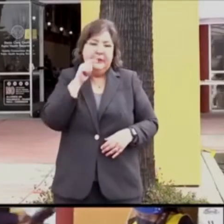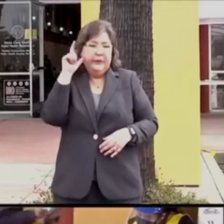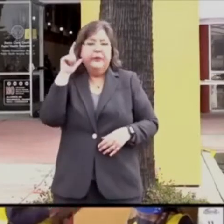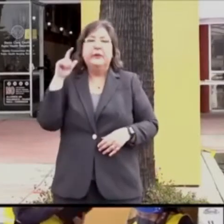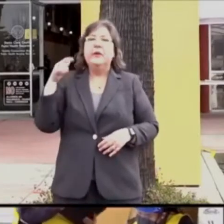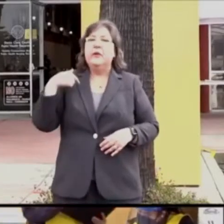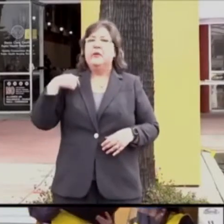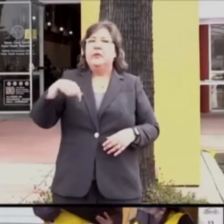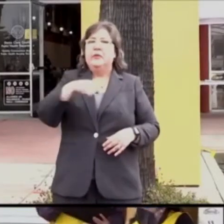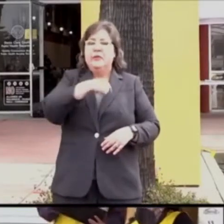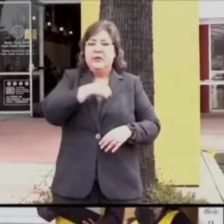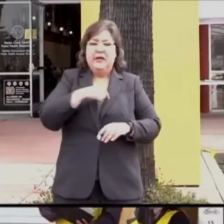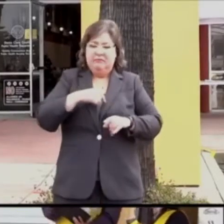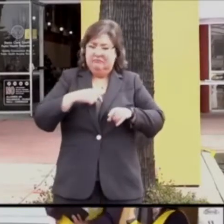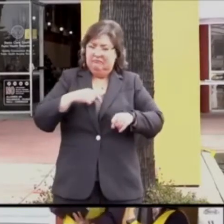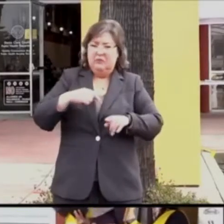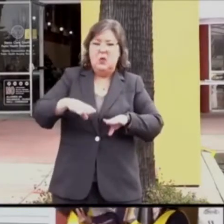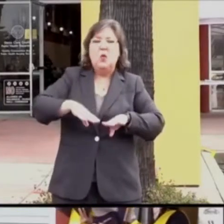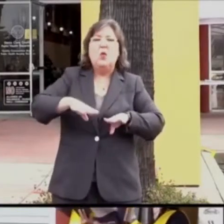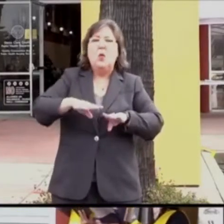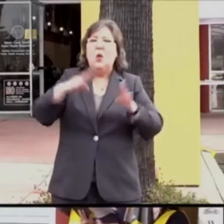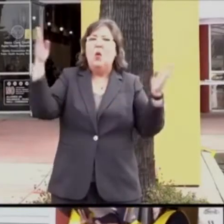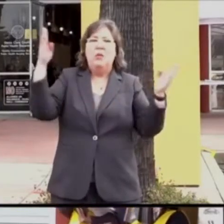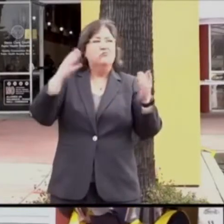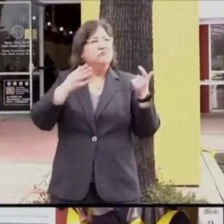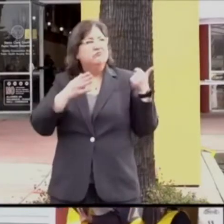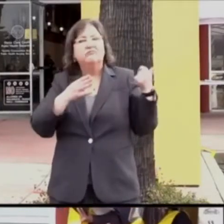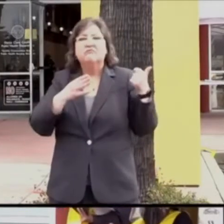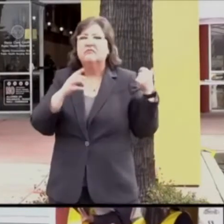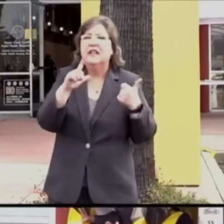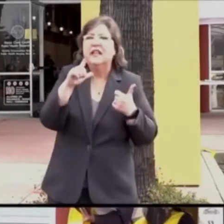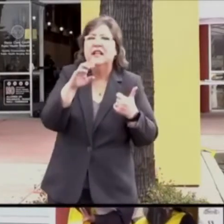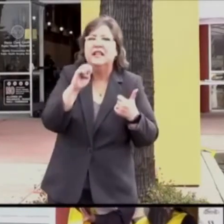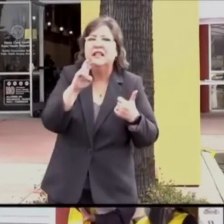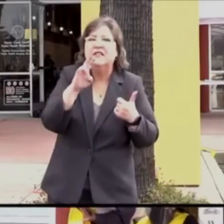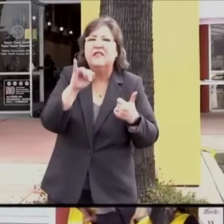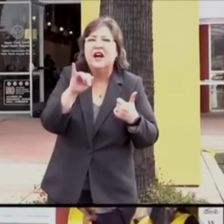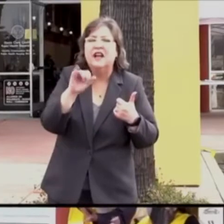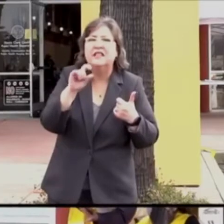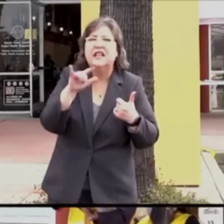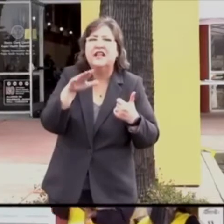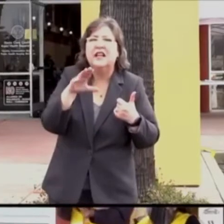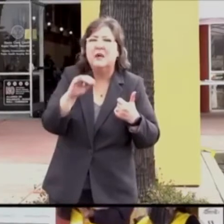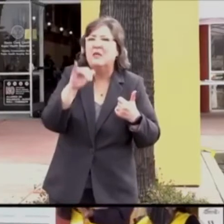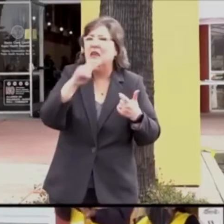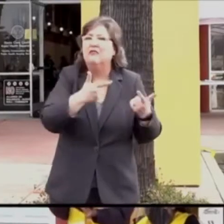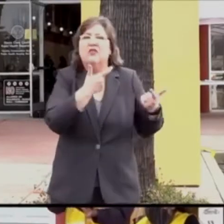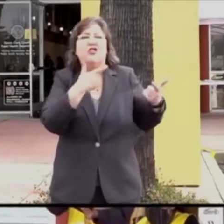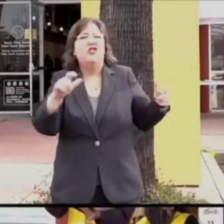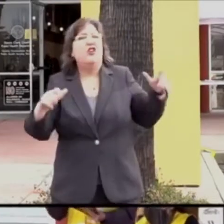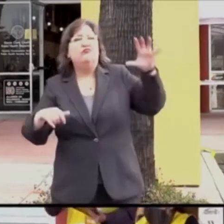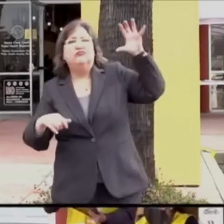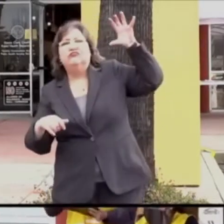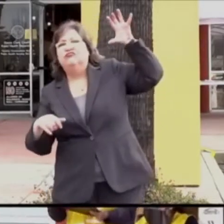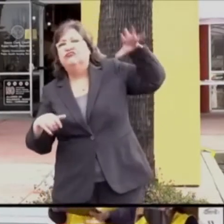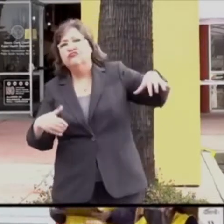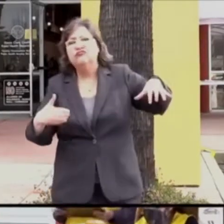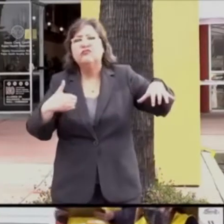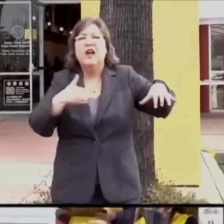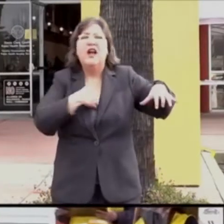in all of the state of California at Levi Stadium. That, coupled with programs like